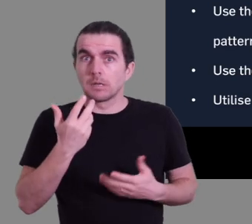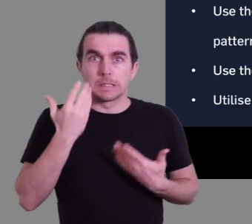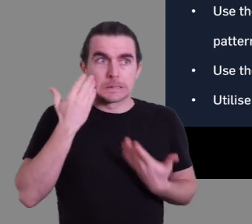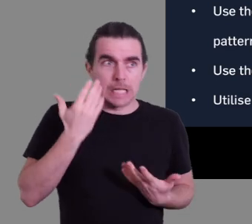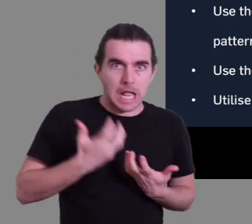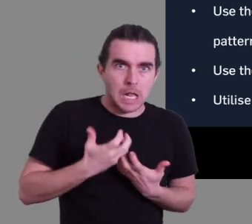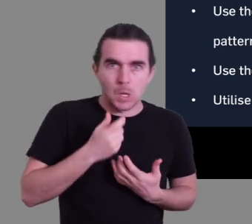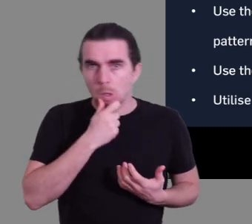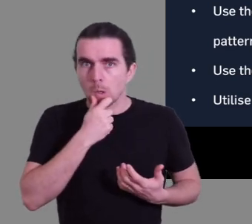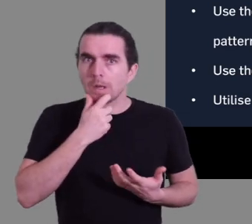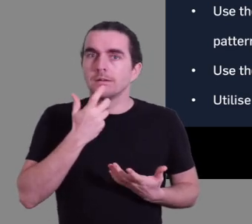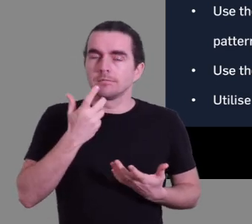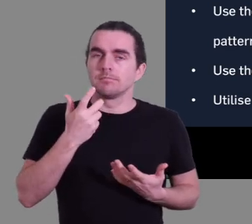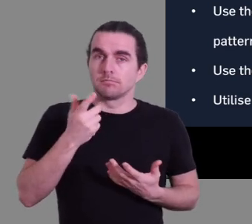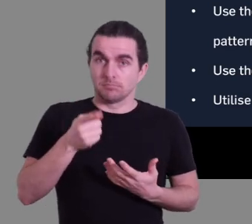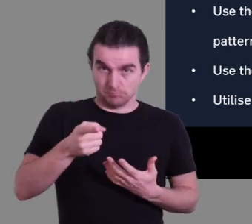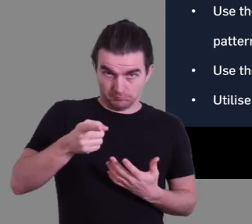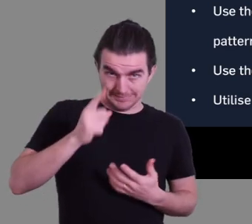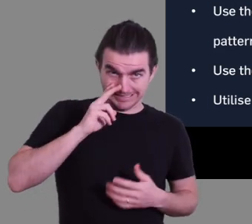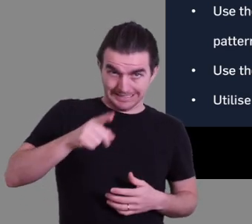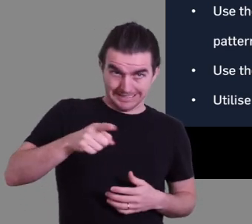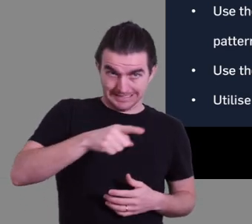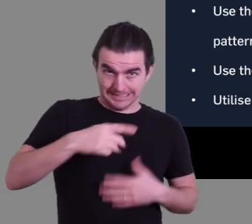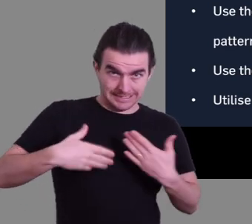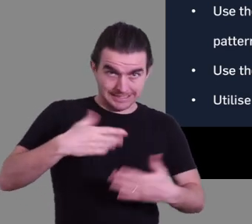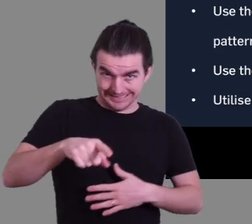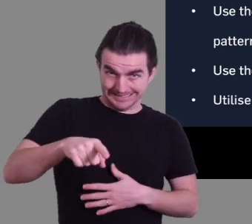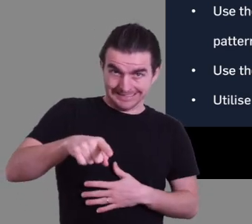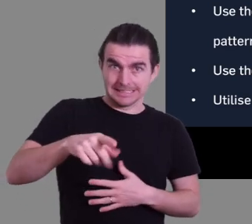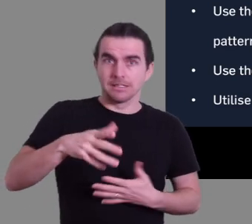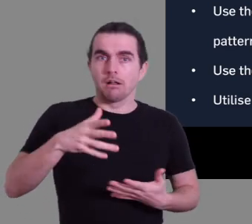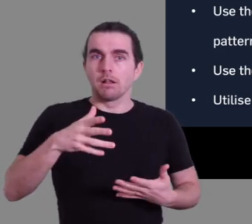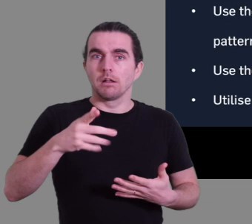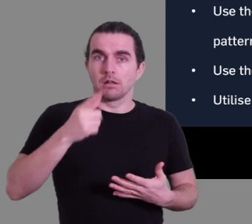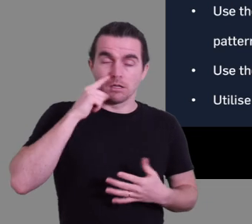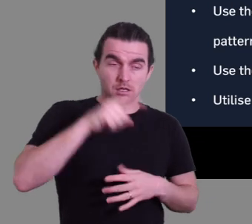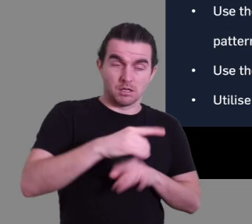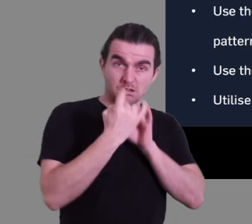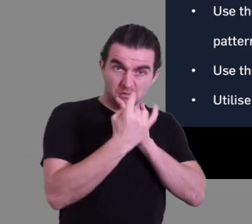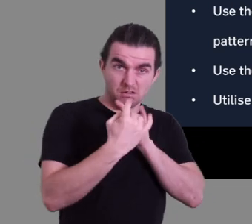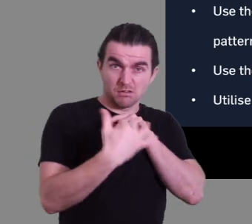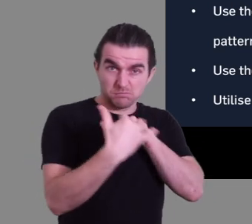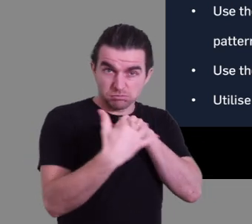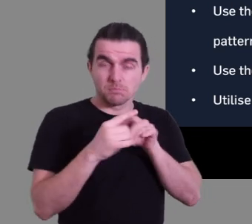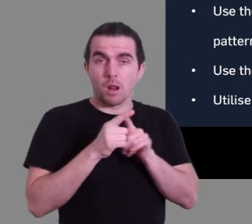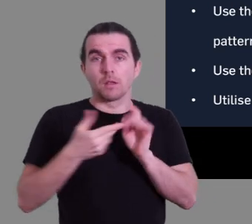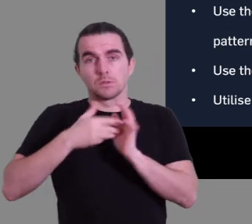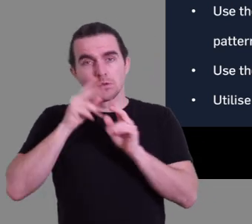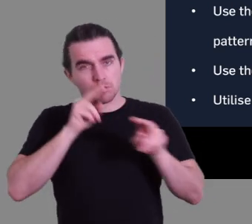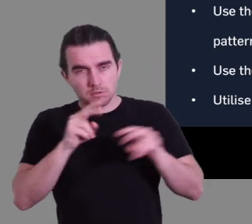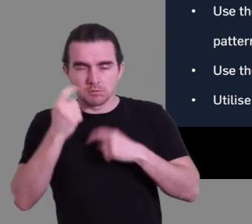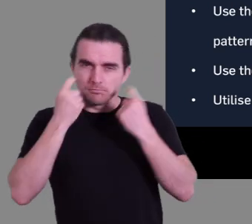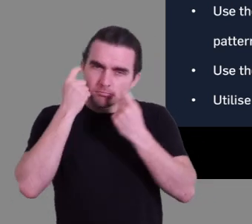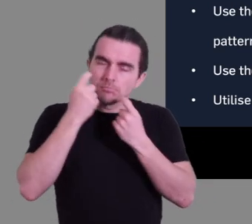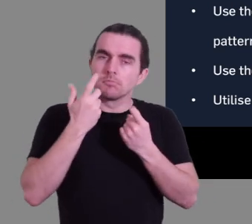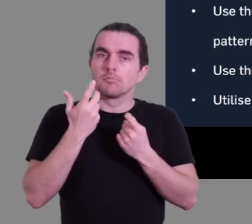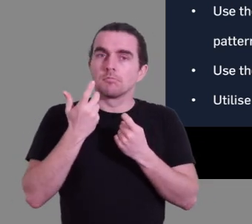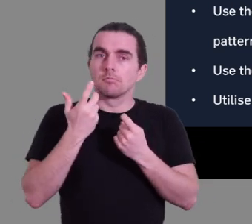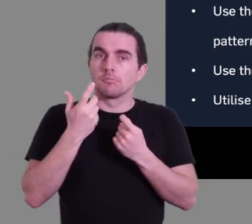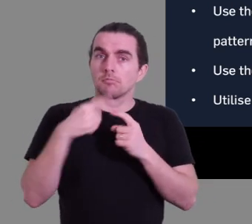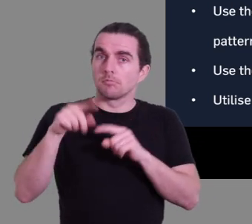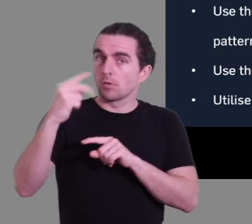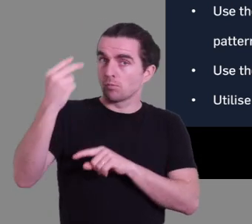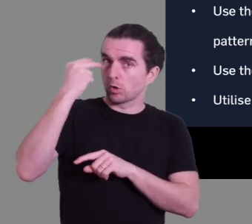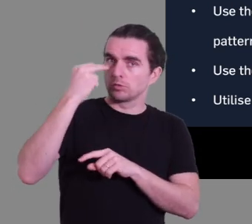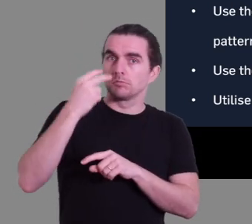and they don't know how they've done it. So you're doing that, and of course on and off the field, because then you might